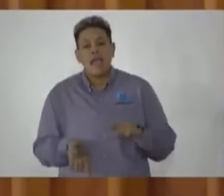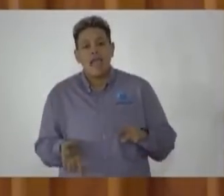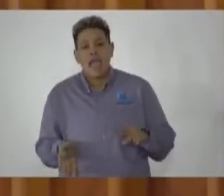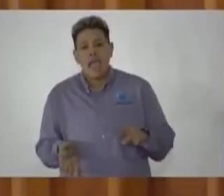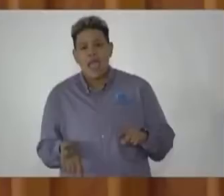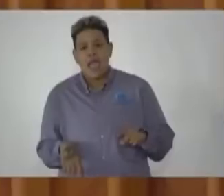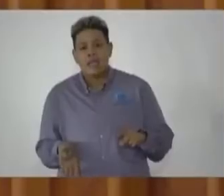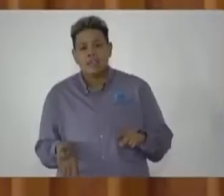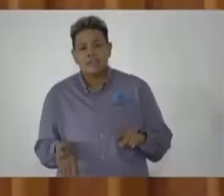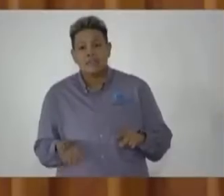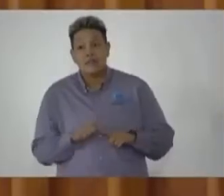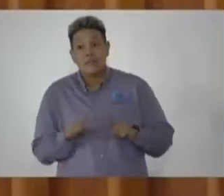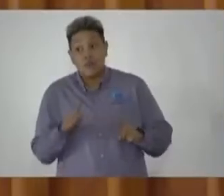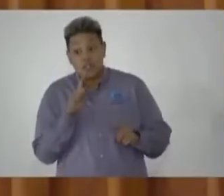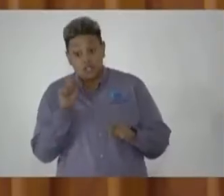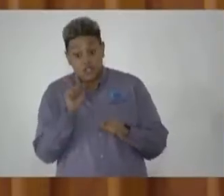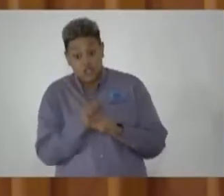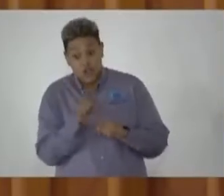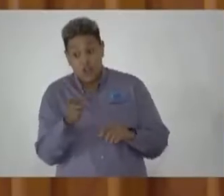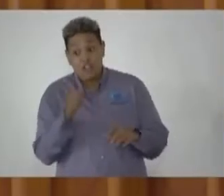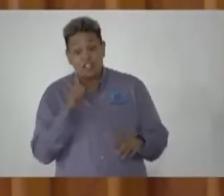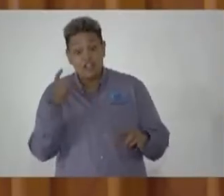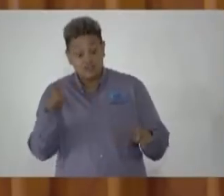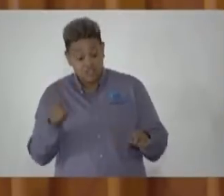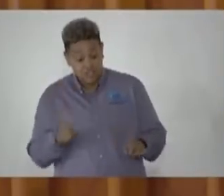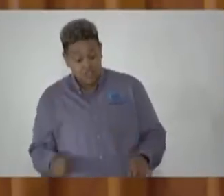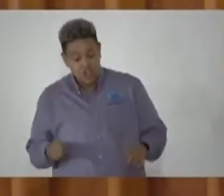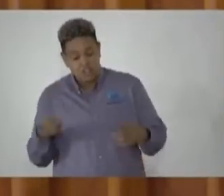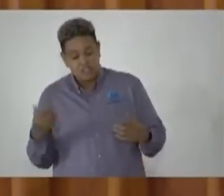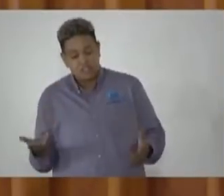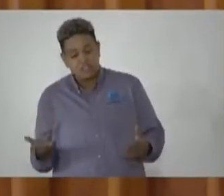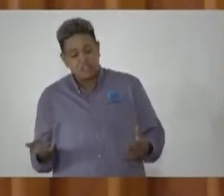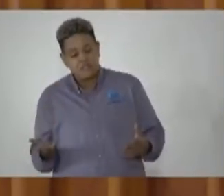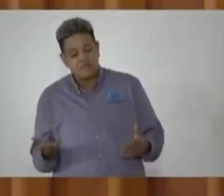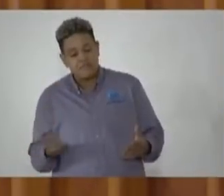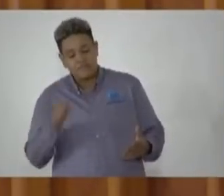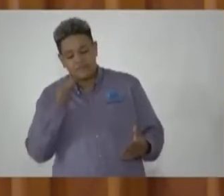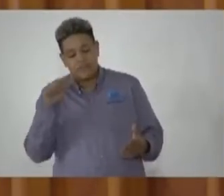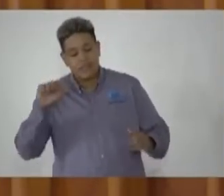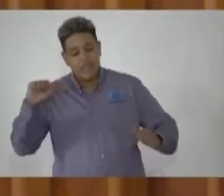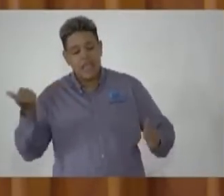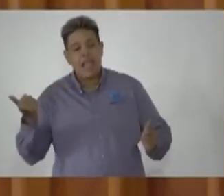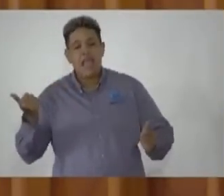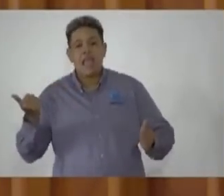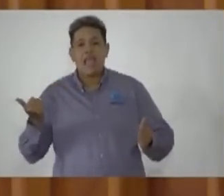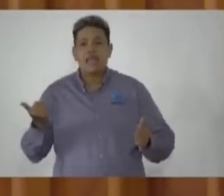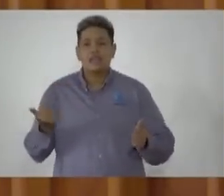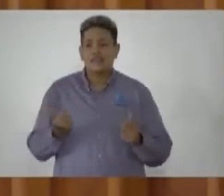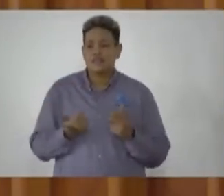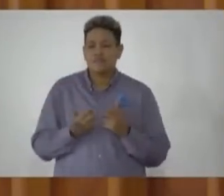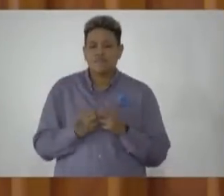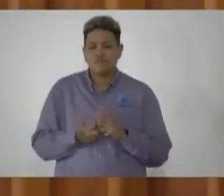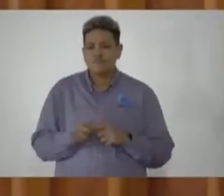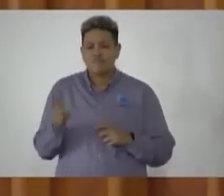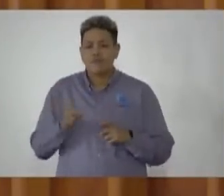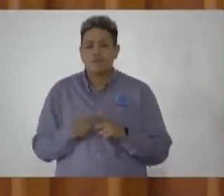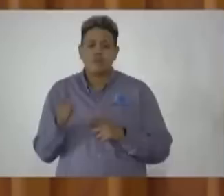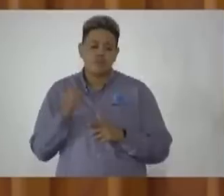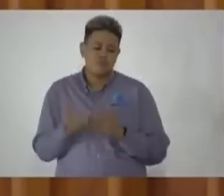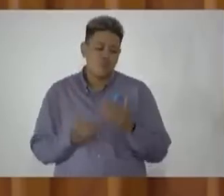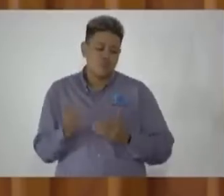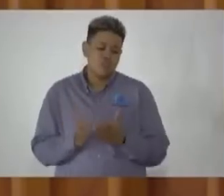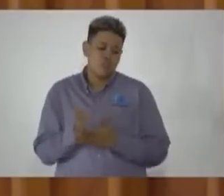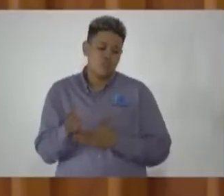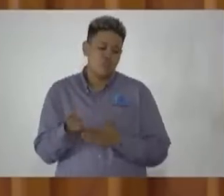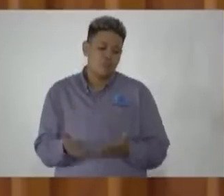but assure that it was as a result not of any subterfuge, but just the processes by which it went